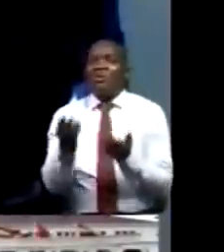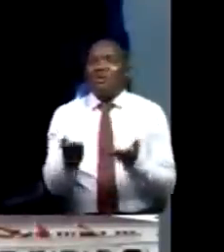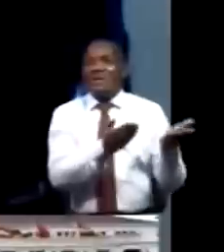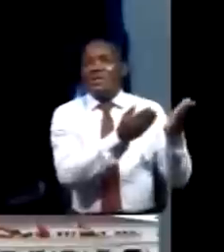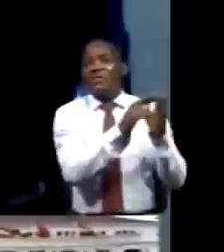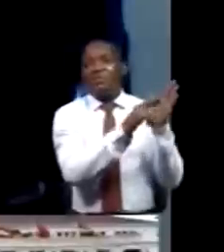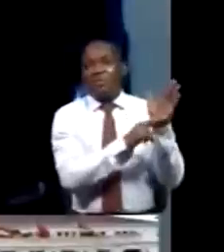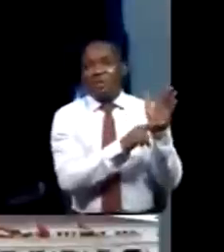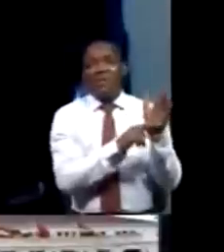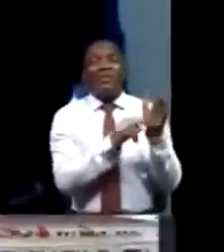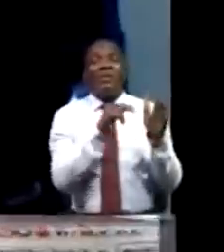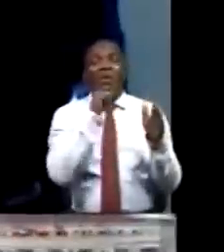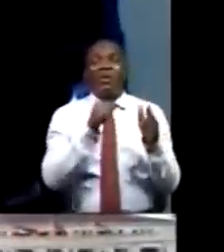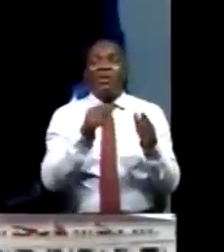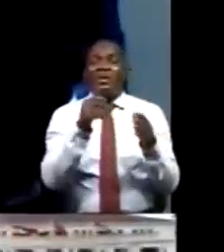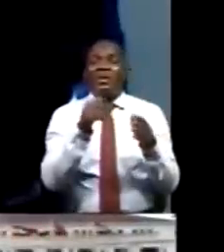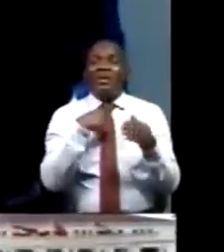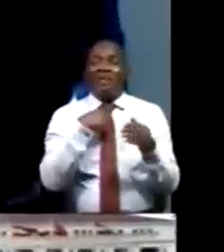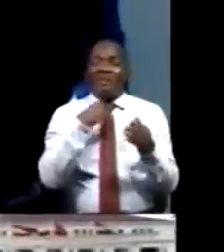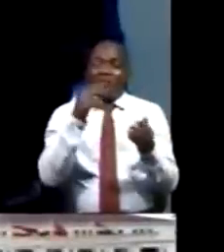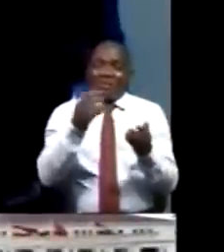are not the returning officer of the EC.